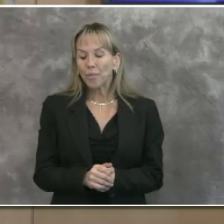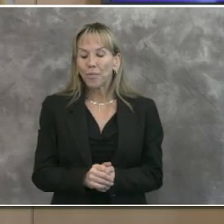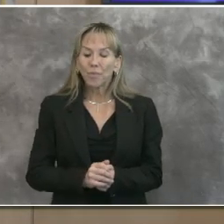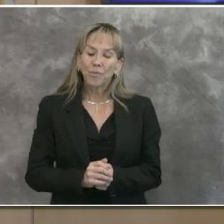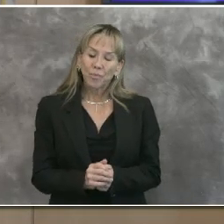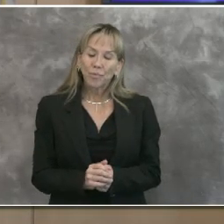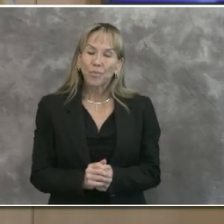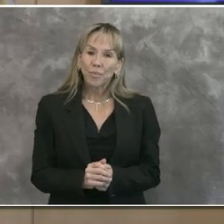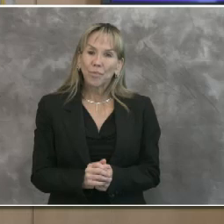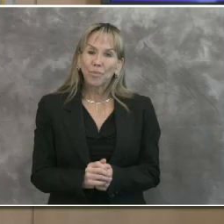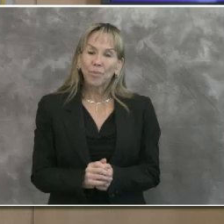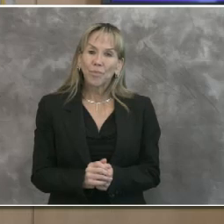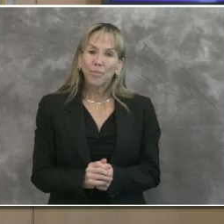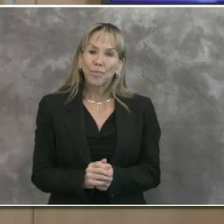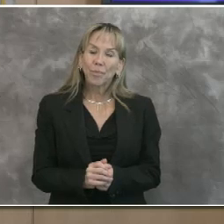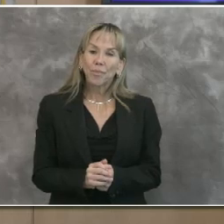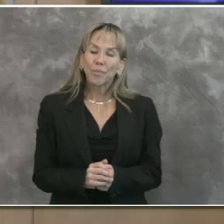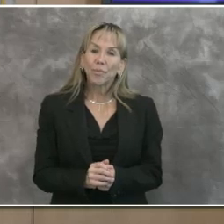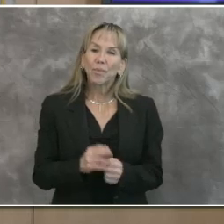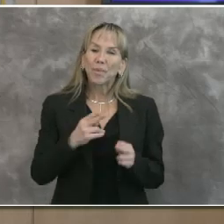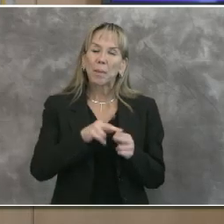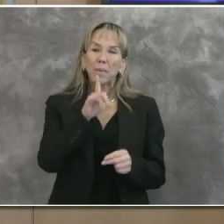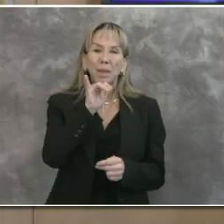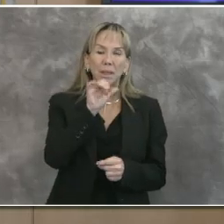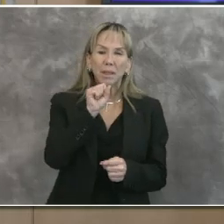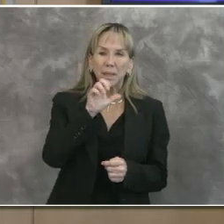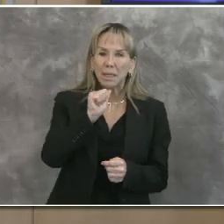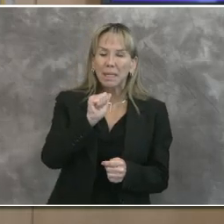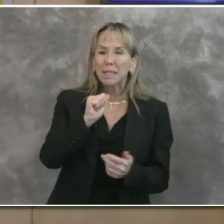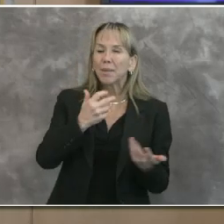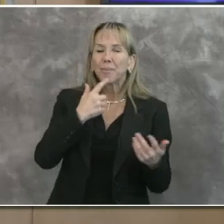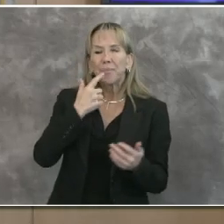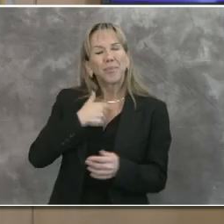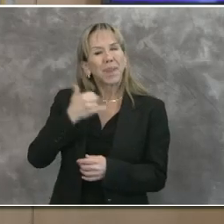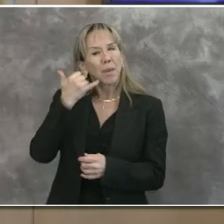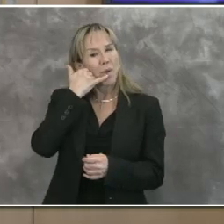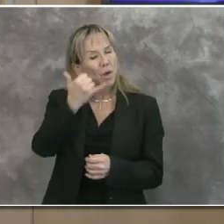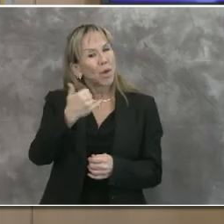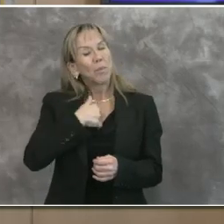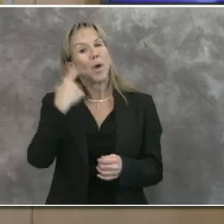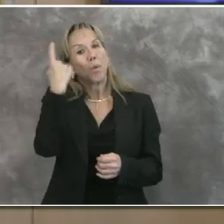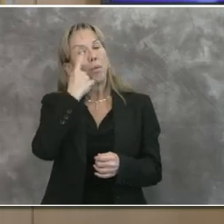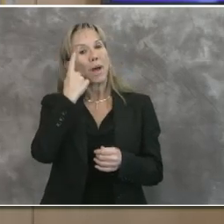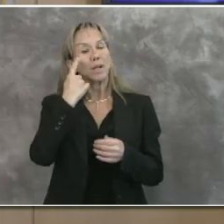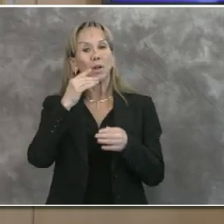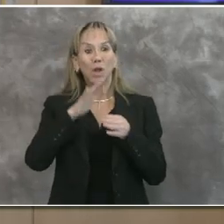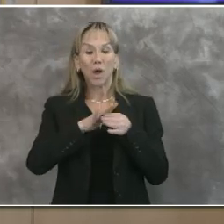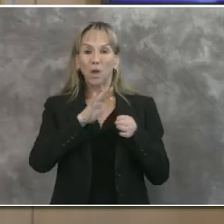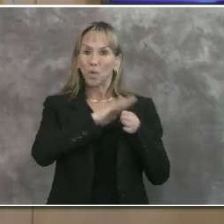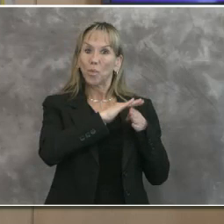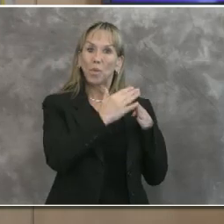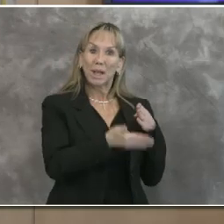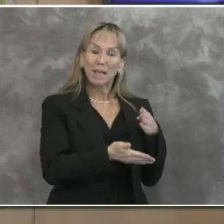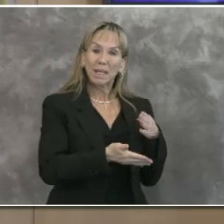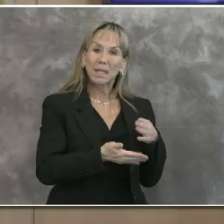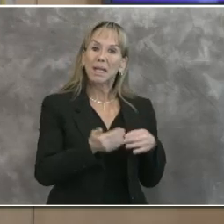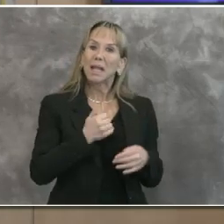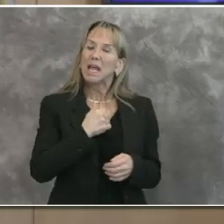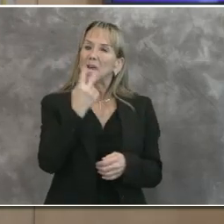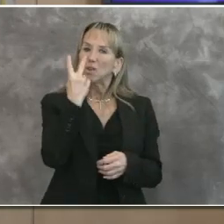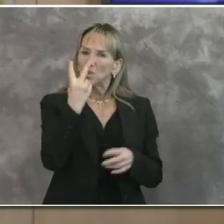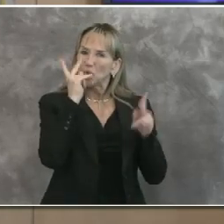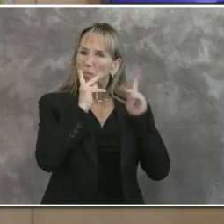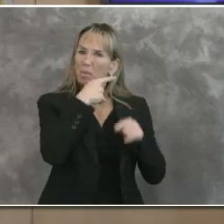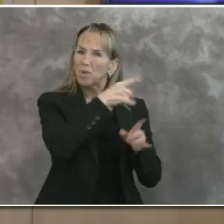Hello, thank you. I am calling because I'm wondering, over the weekend there were 2 individuals at the convention center that